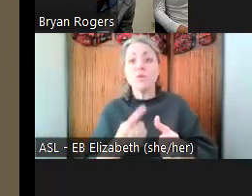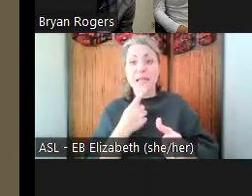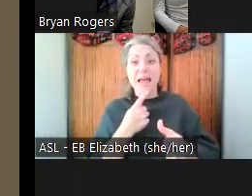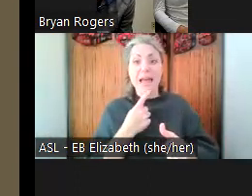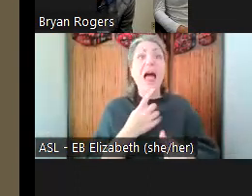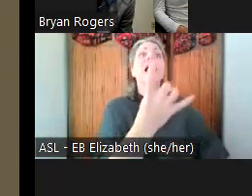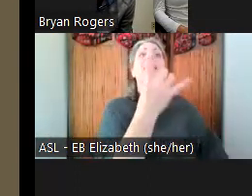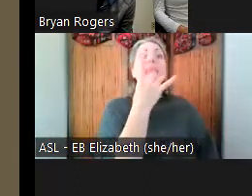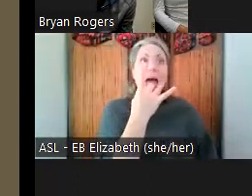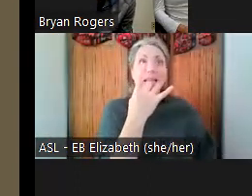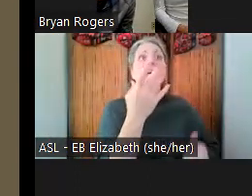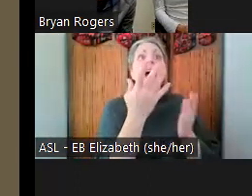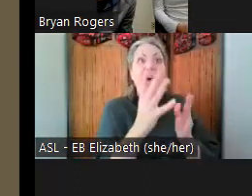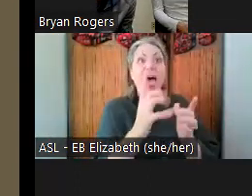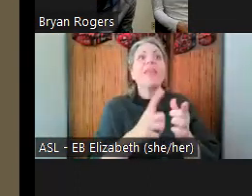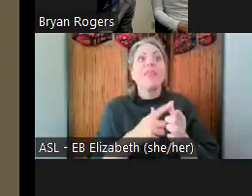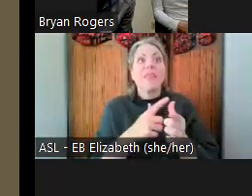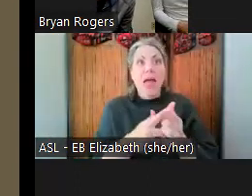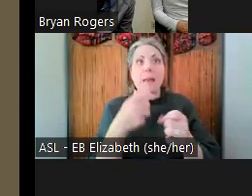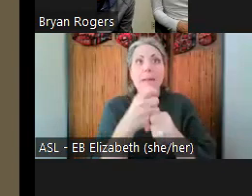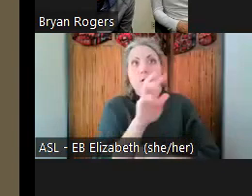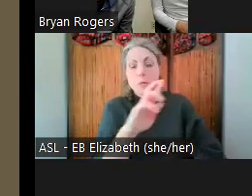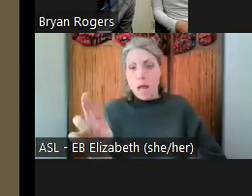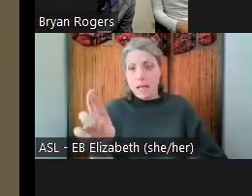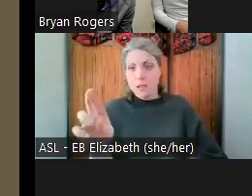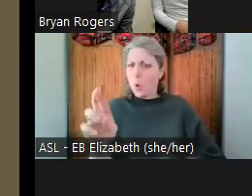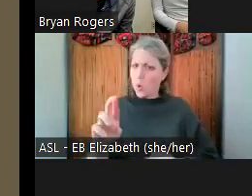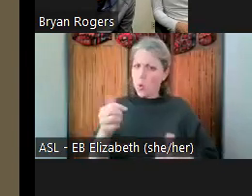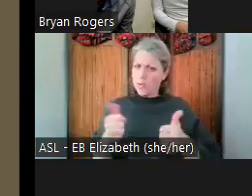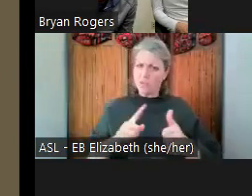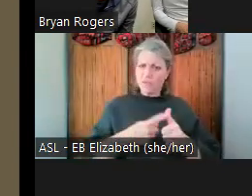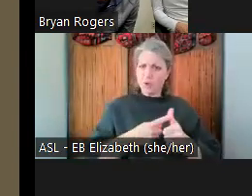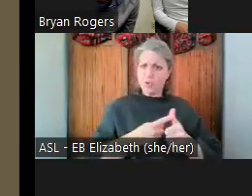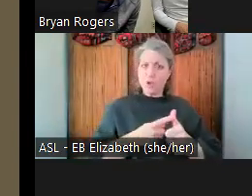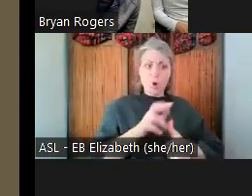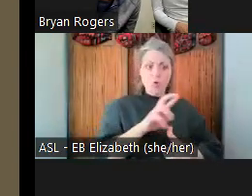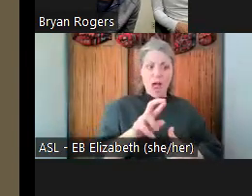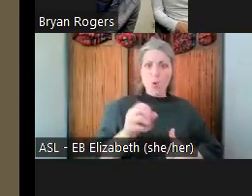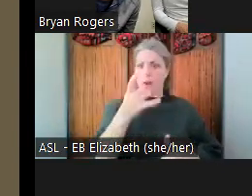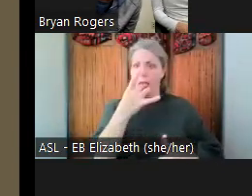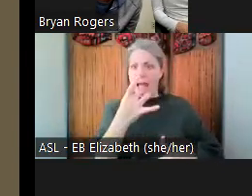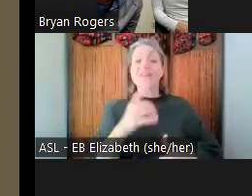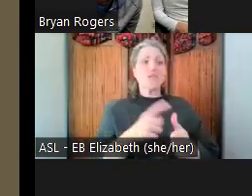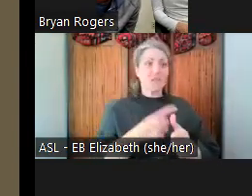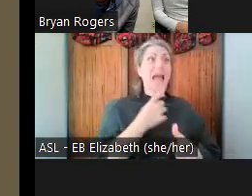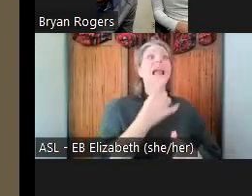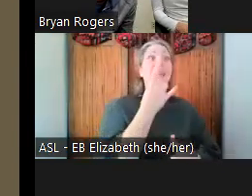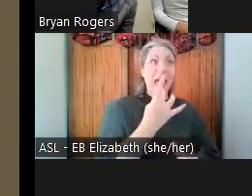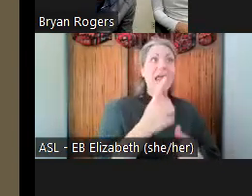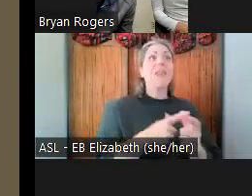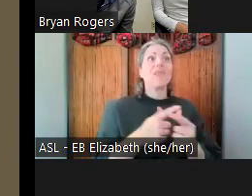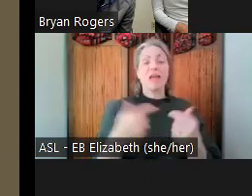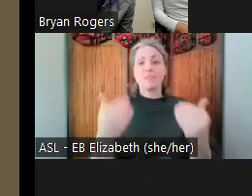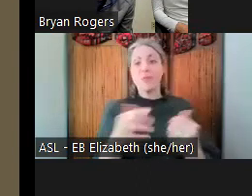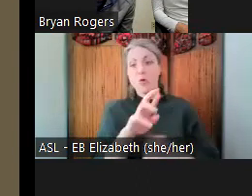right. So the order of directions, how you communicate is very key. My favorite story, and we've never had